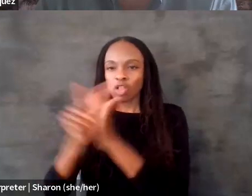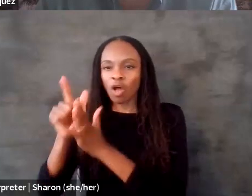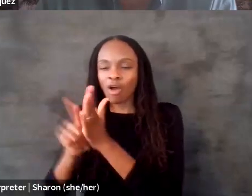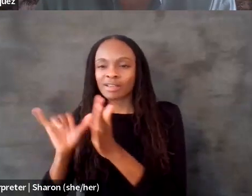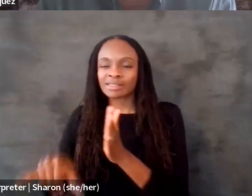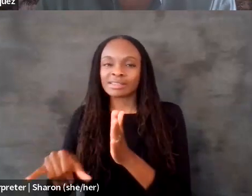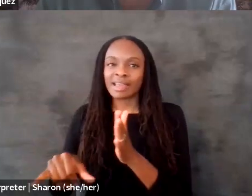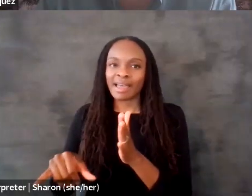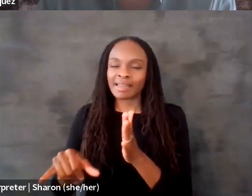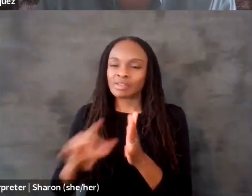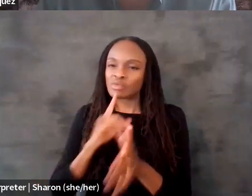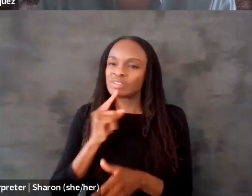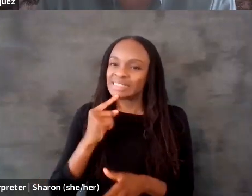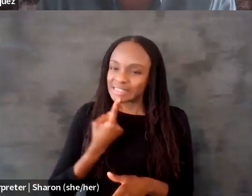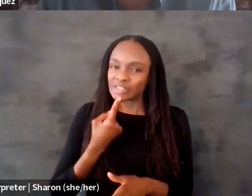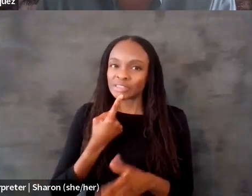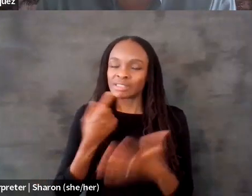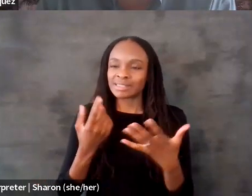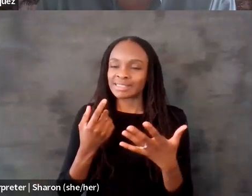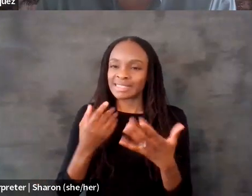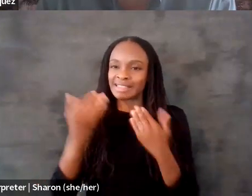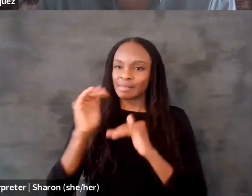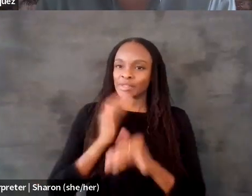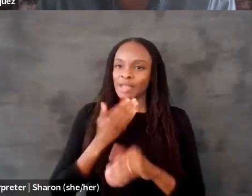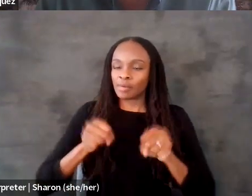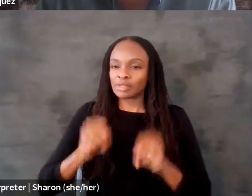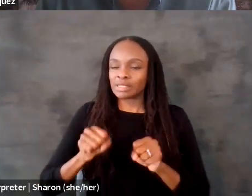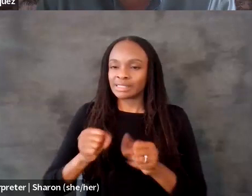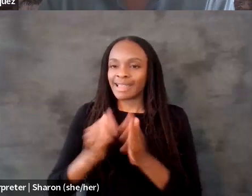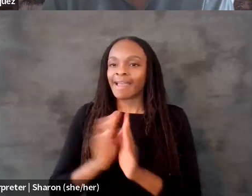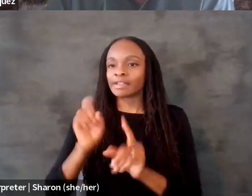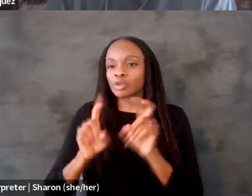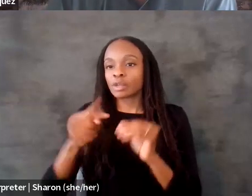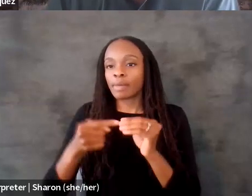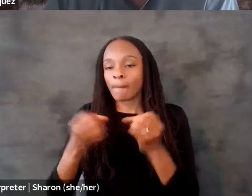abilities to ask questions about multicultural concepts?